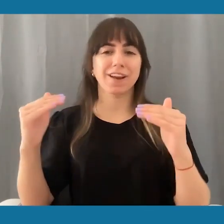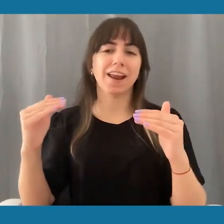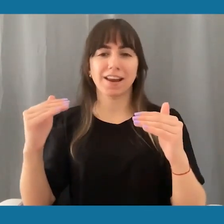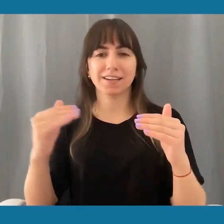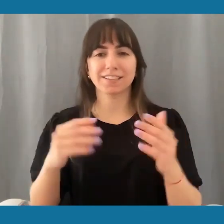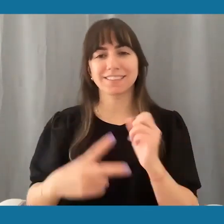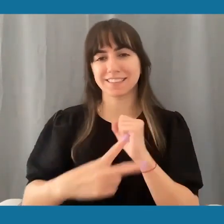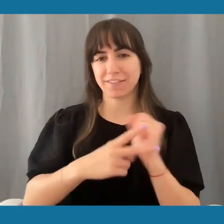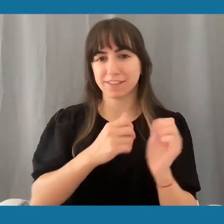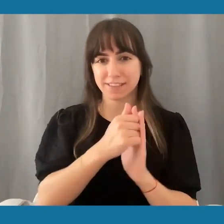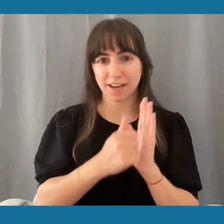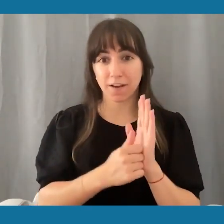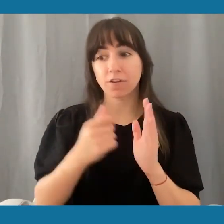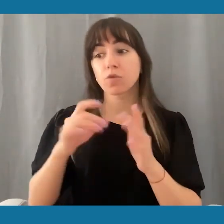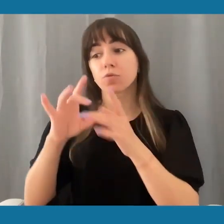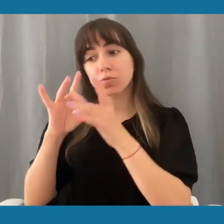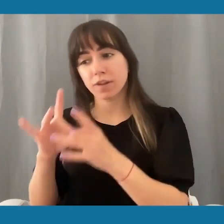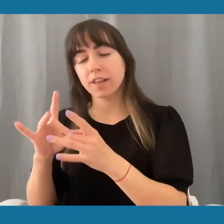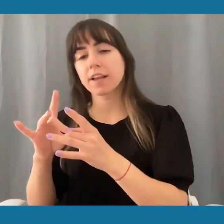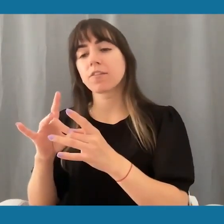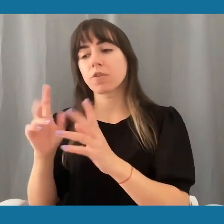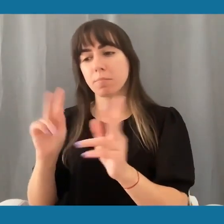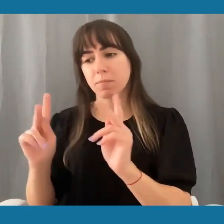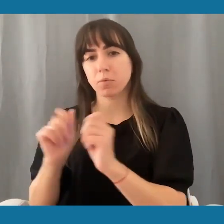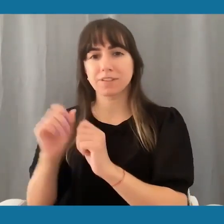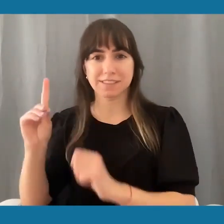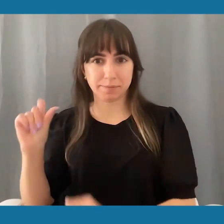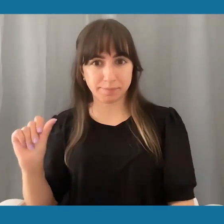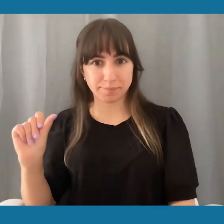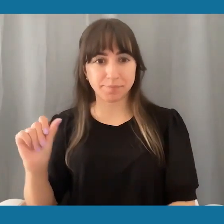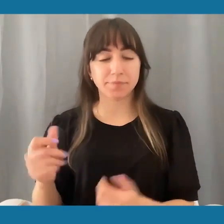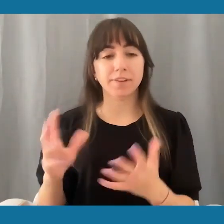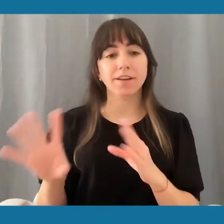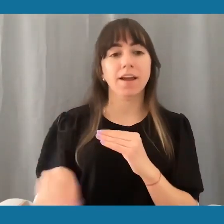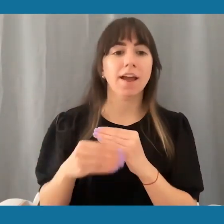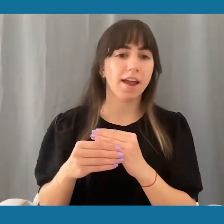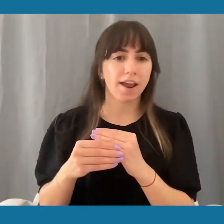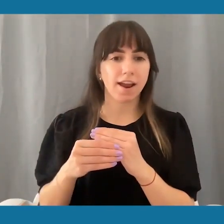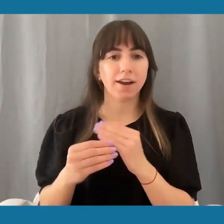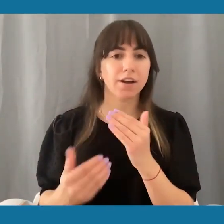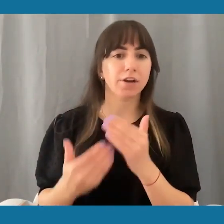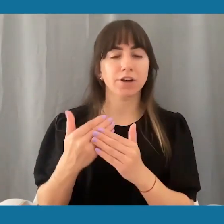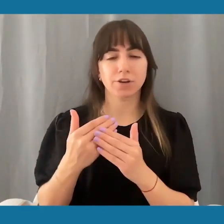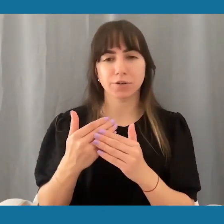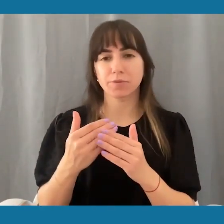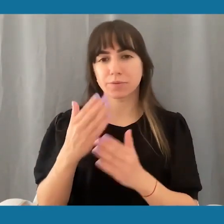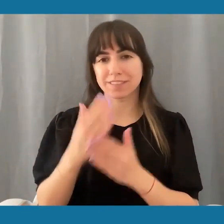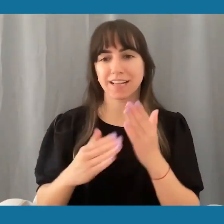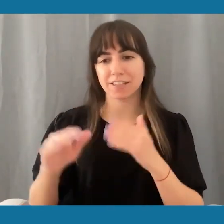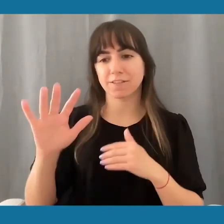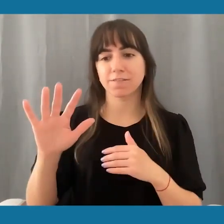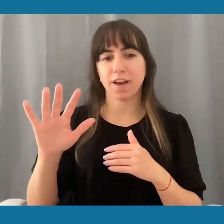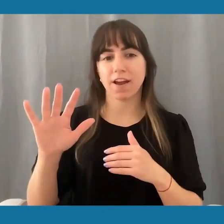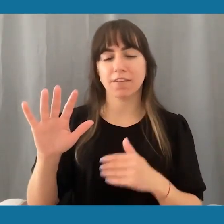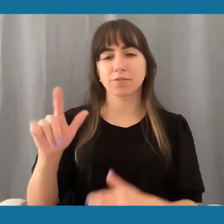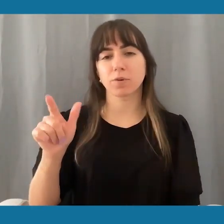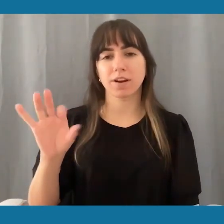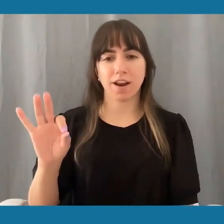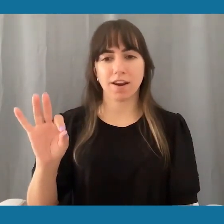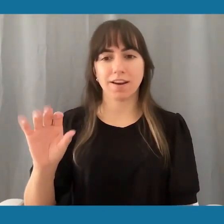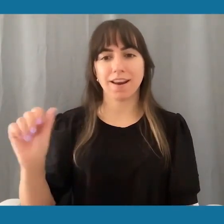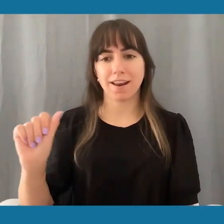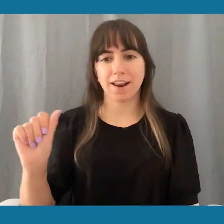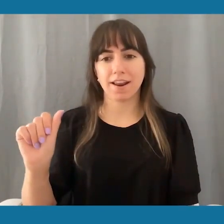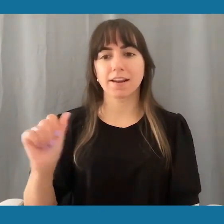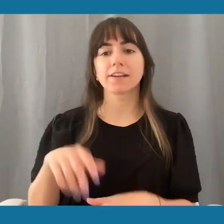It added a new section to the Internal Revenue Code, Section 529A, with the goal to help support individuals' independence,